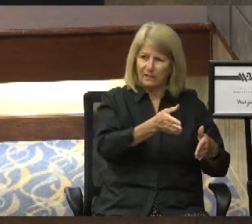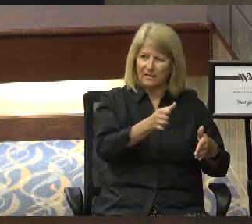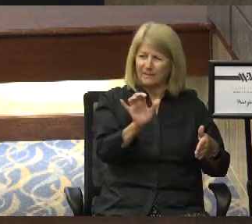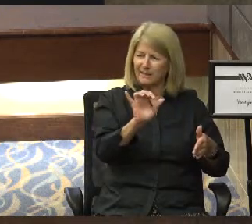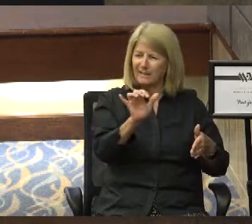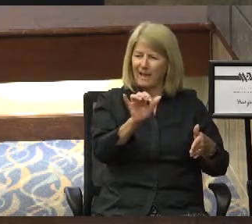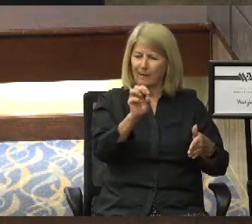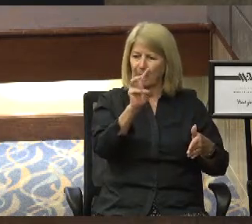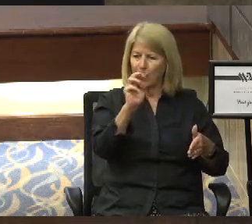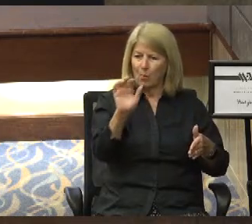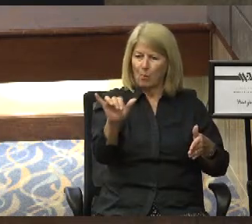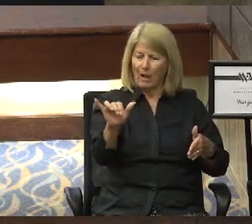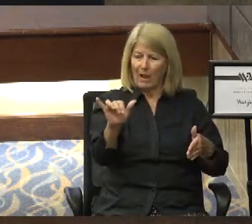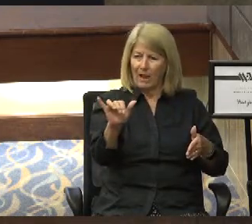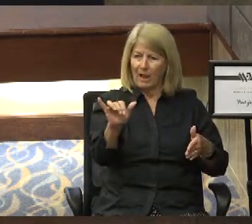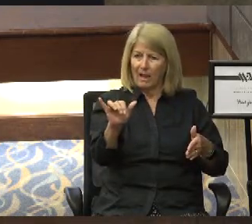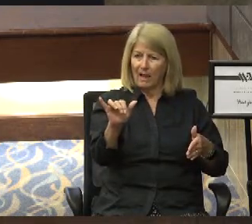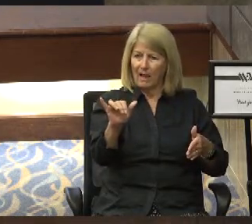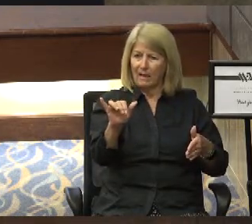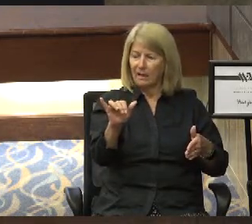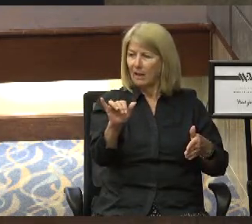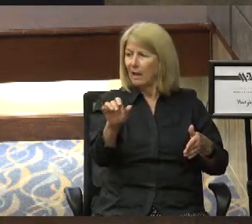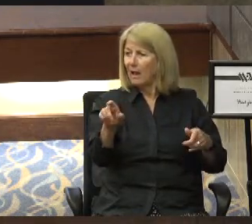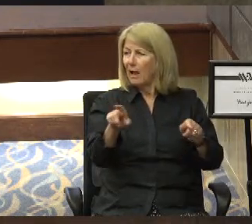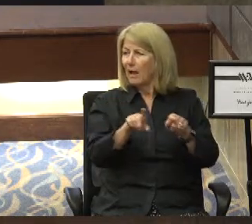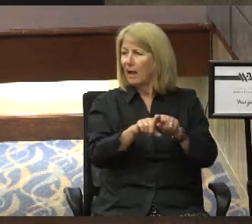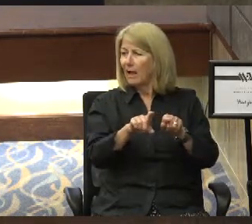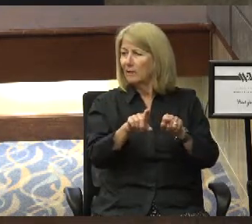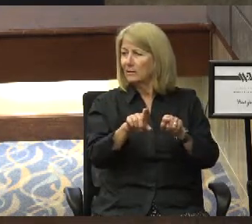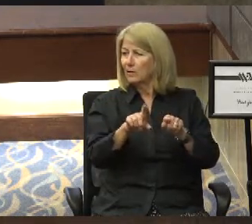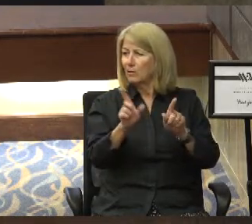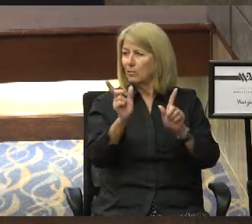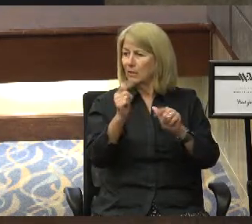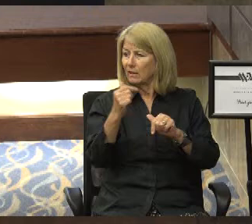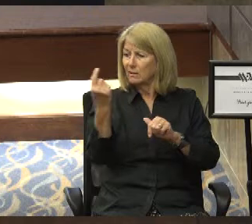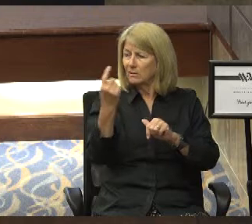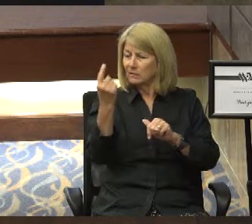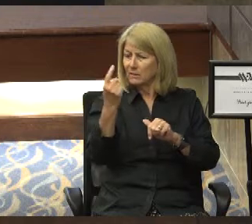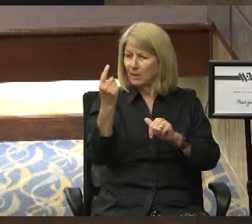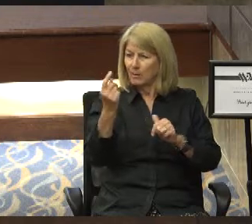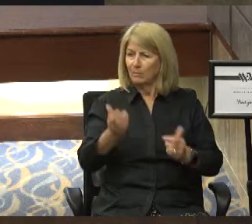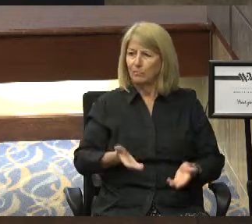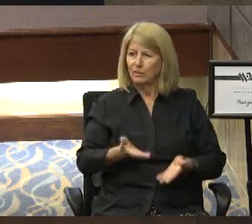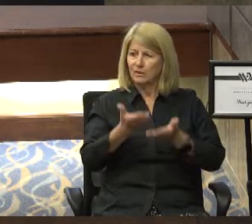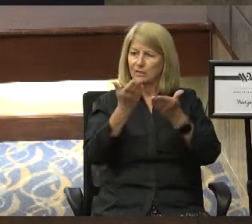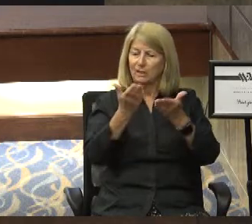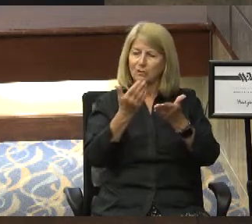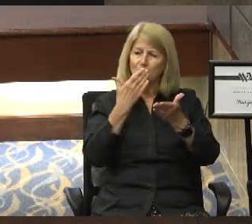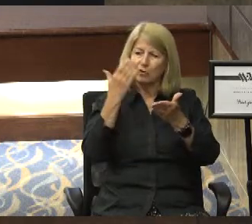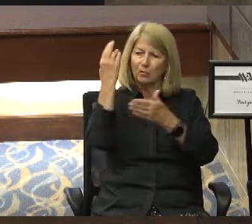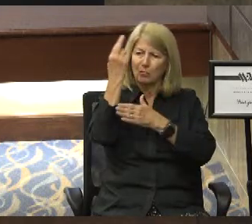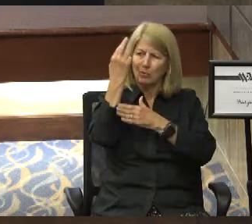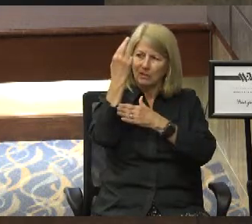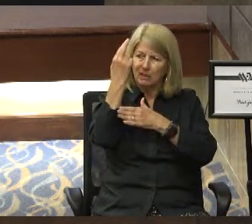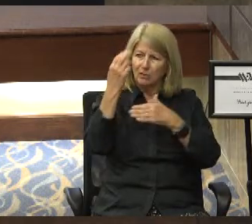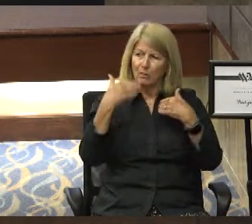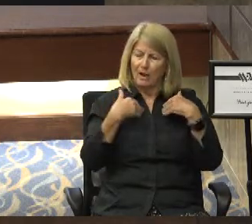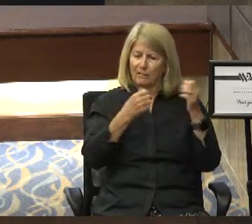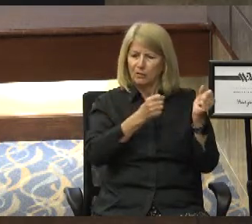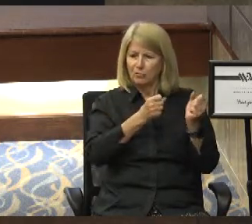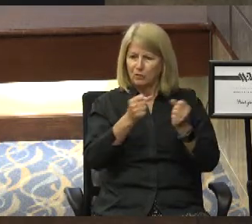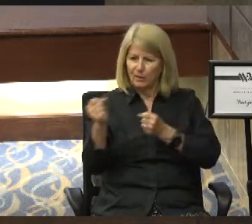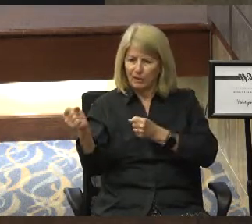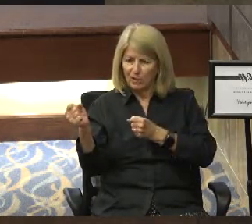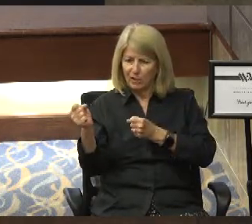that as in the last 7 years I've been here, when someone presents a compelling reason to have a strategically located